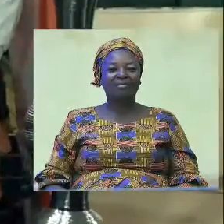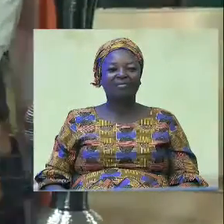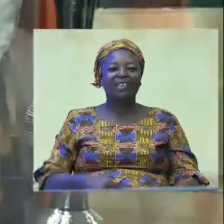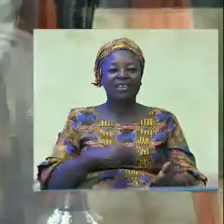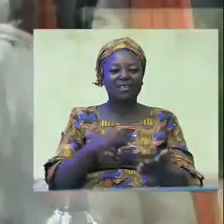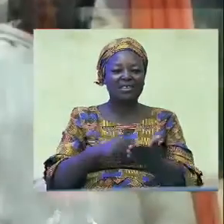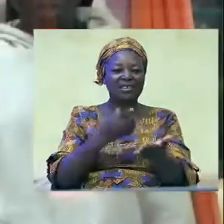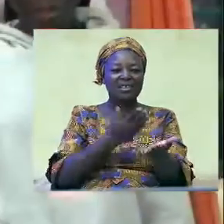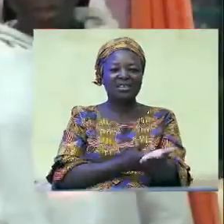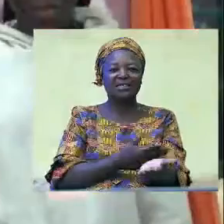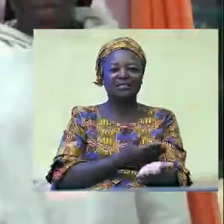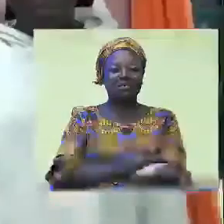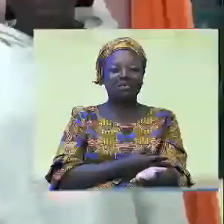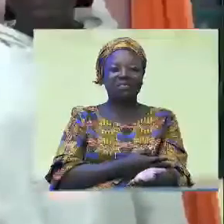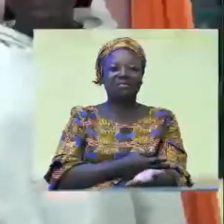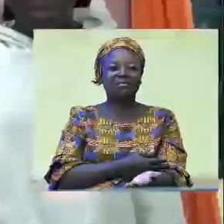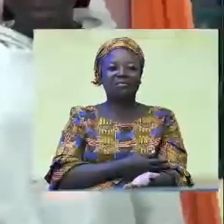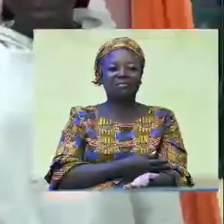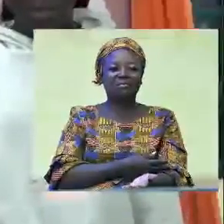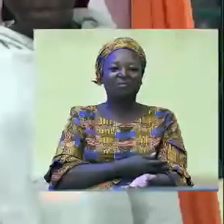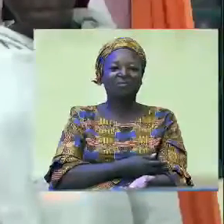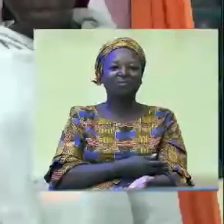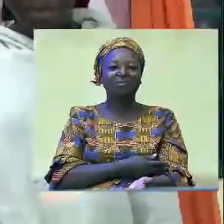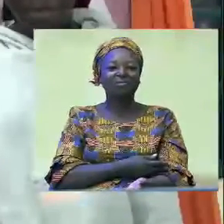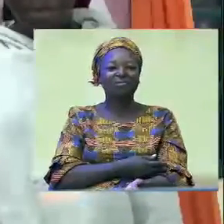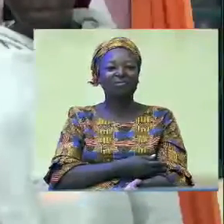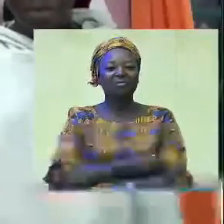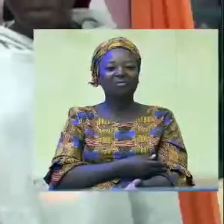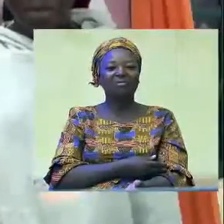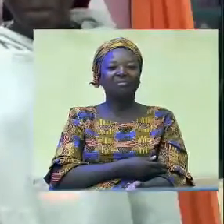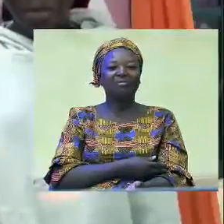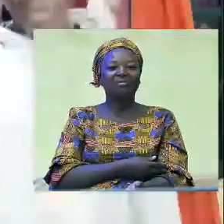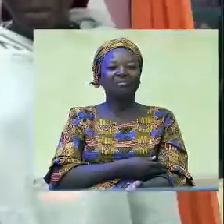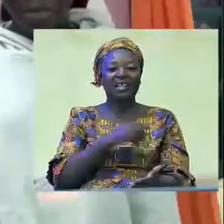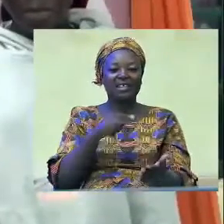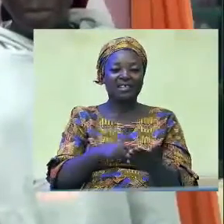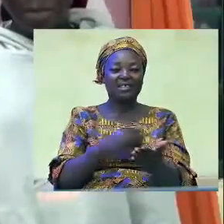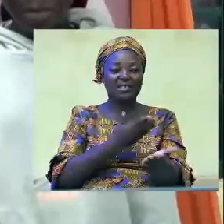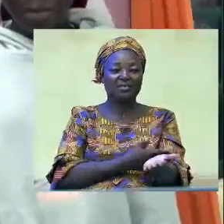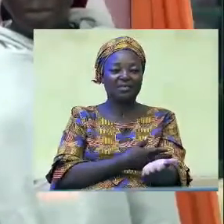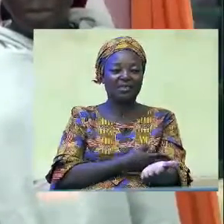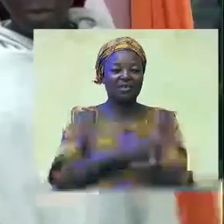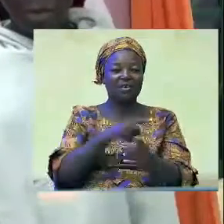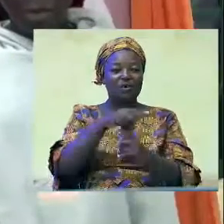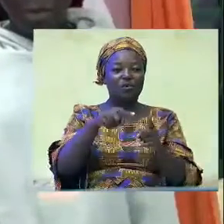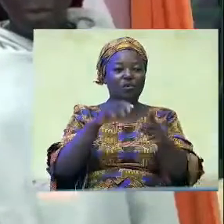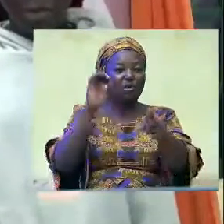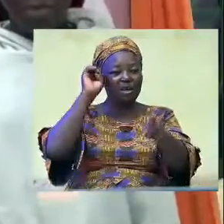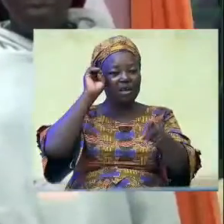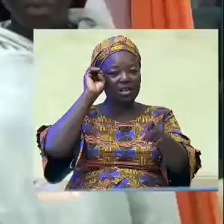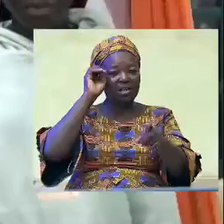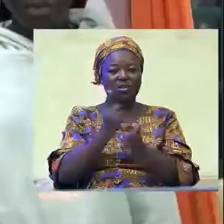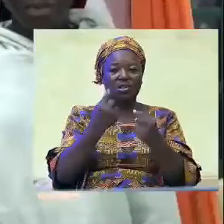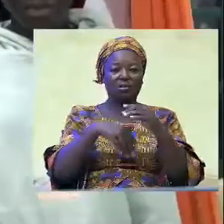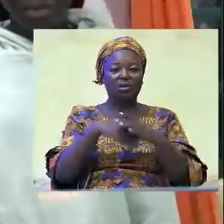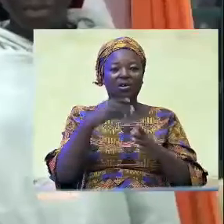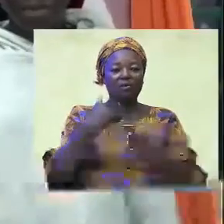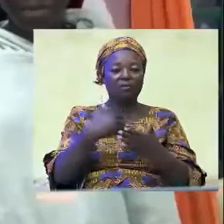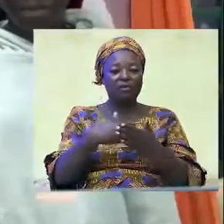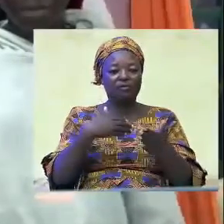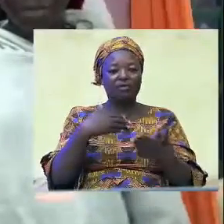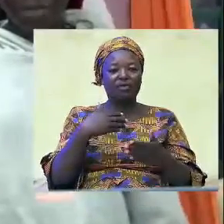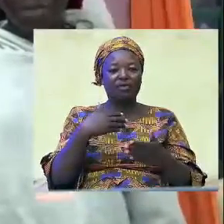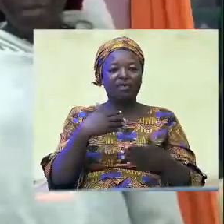Amen. You know, this morning, let me just go straight to the testimony. This morning when I